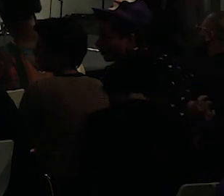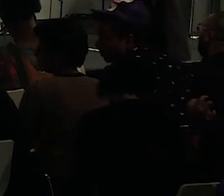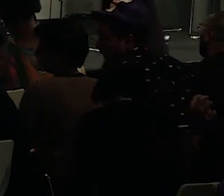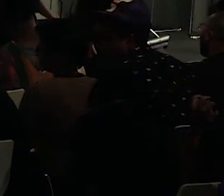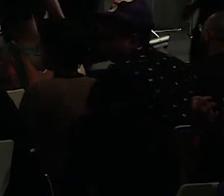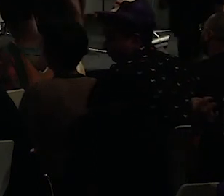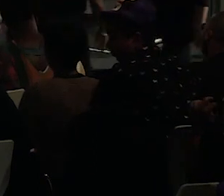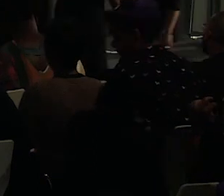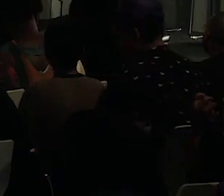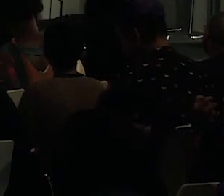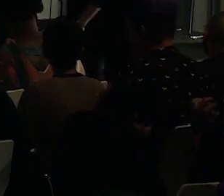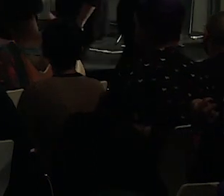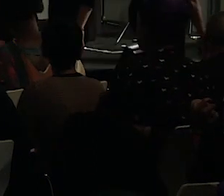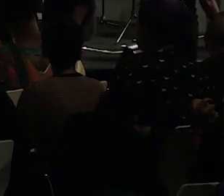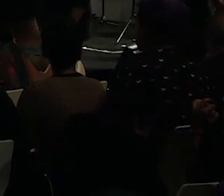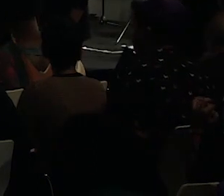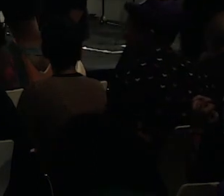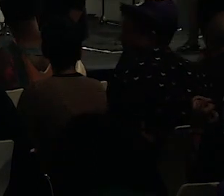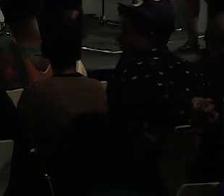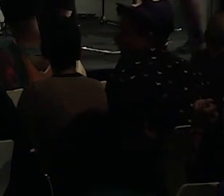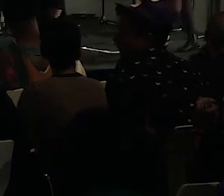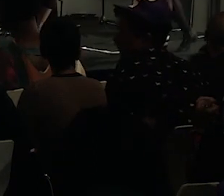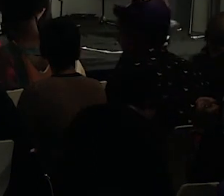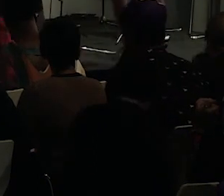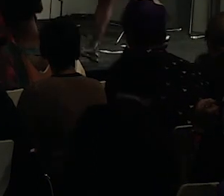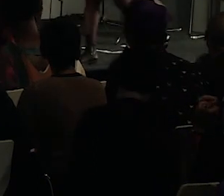I need y'all to play at my wedding when I get married one day.